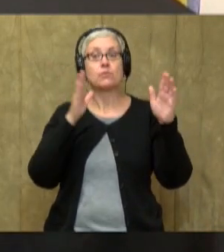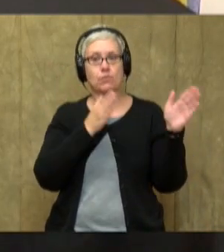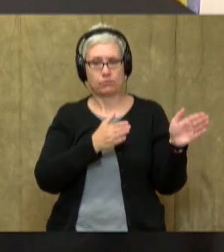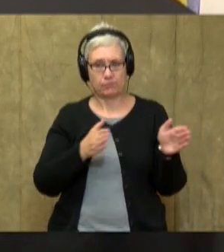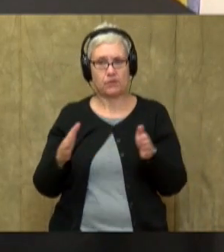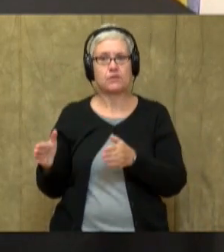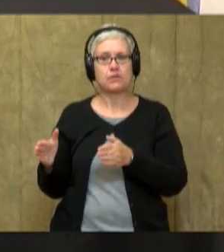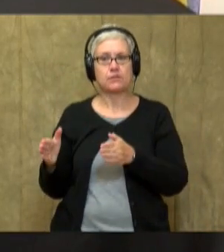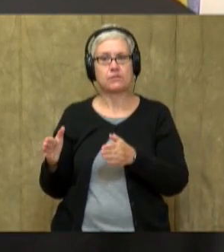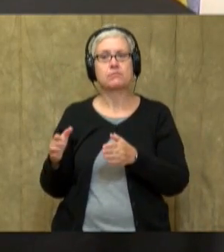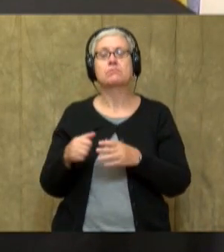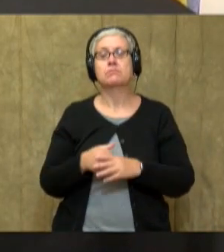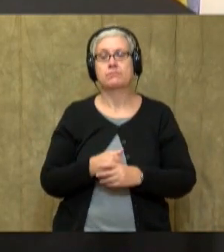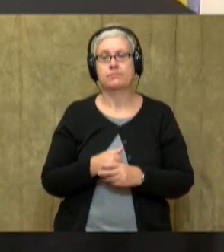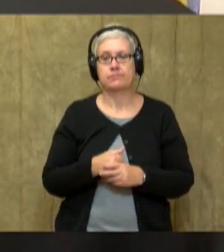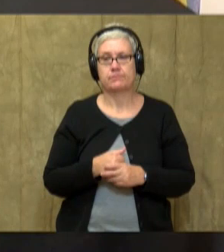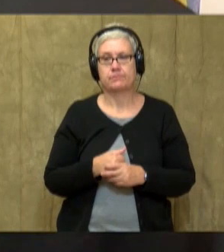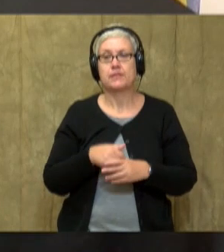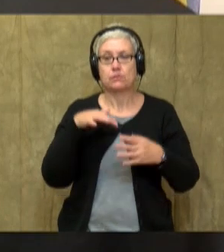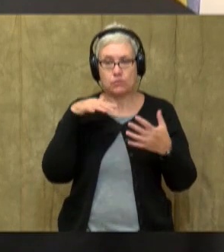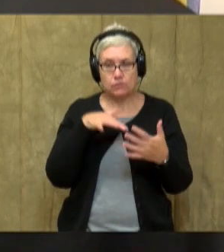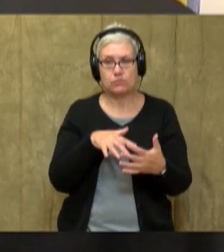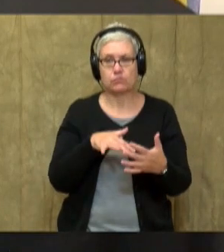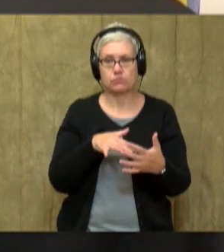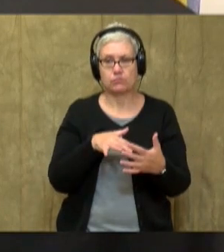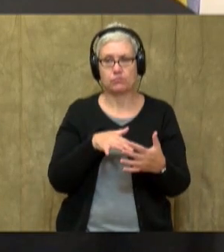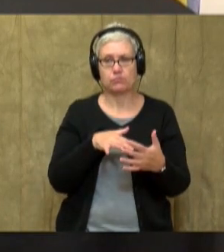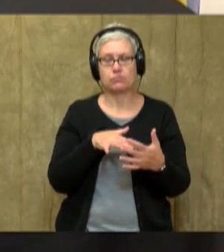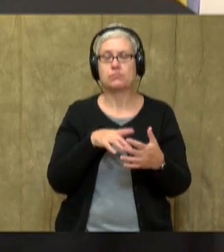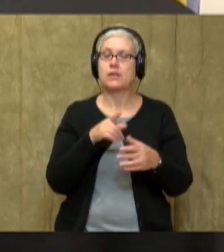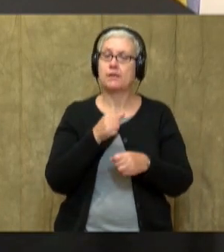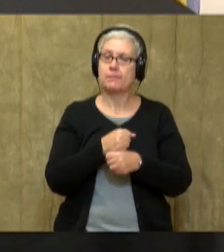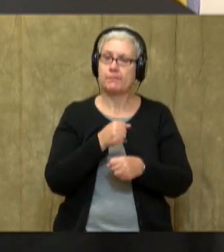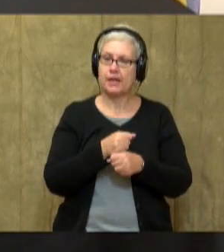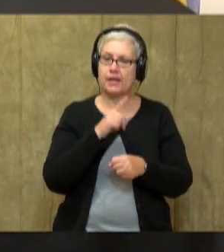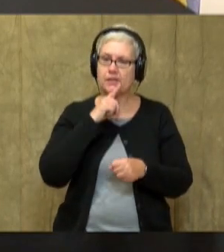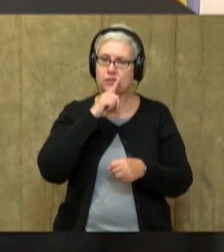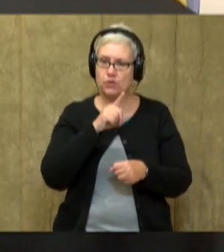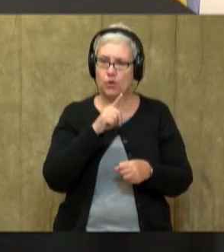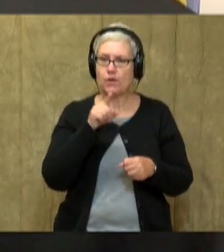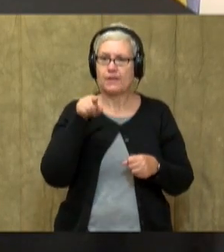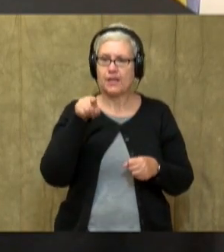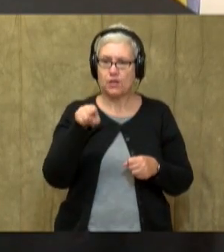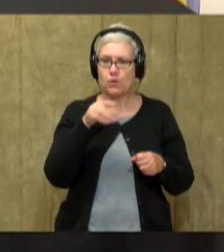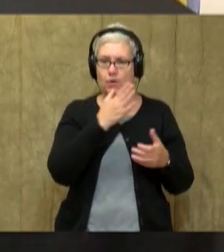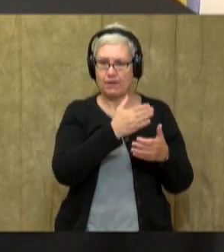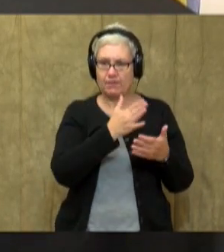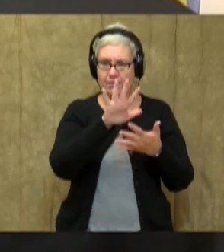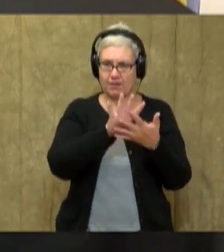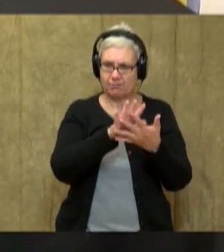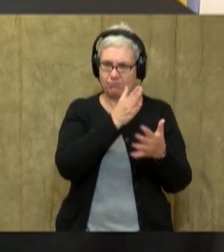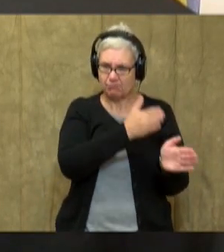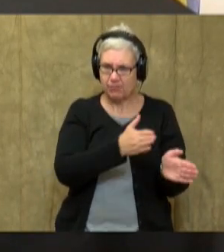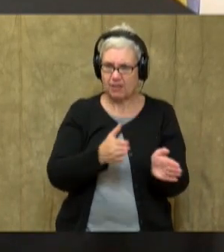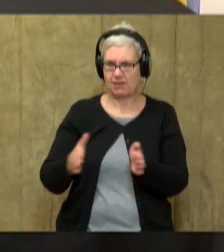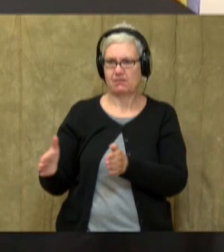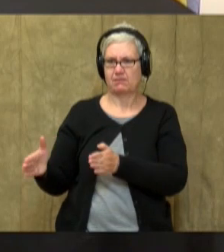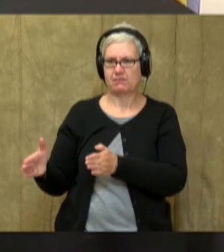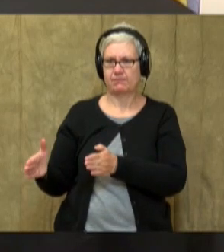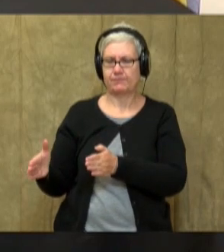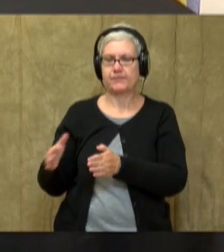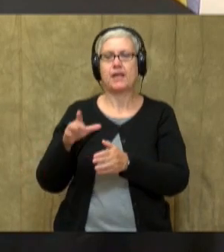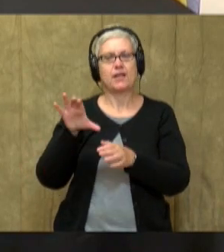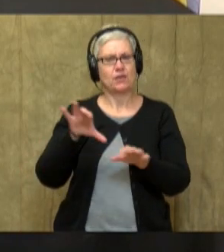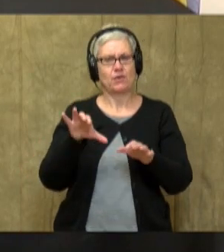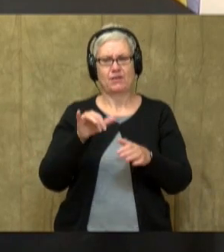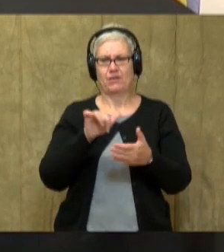organized. You want to be prepared. You want to study. And you just want to make sure you have everything mapped out and planned out. And you can definitely